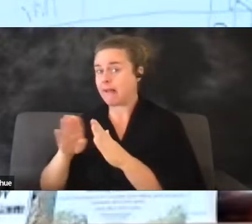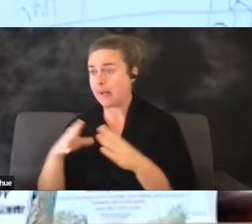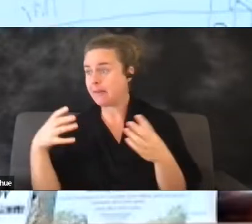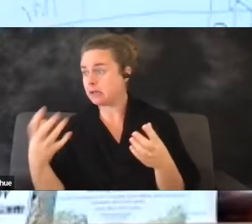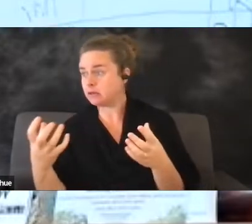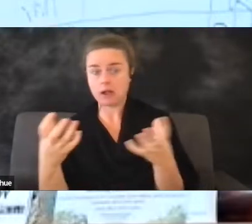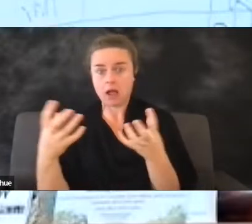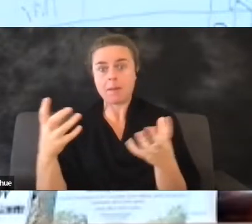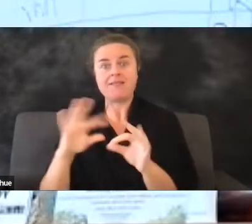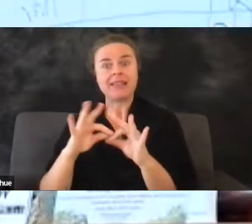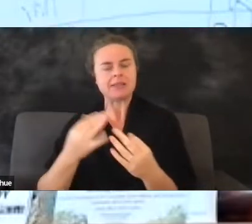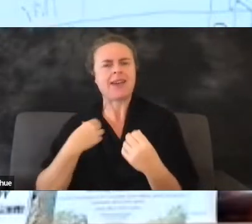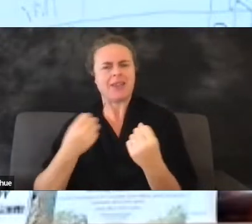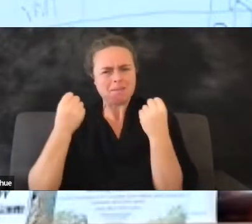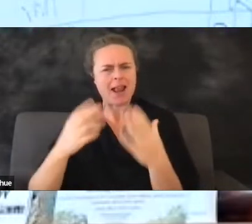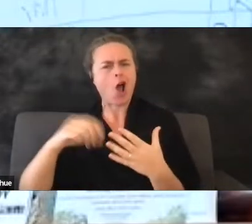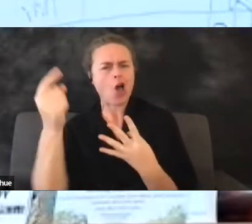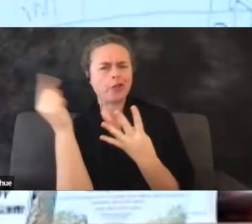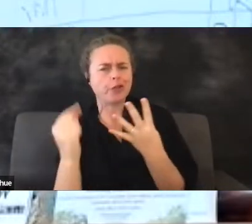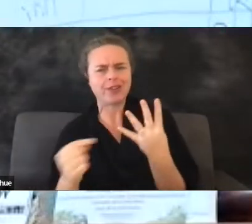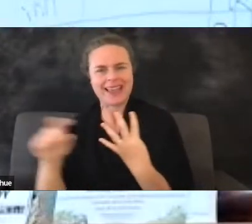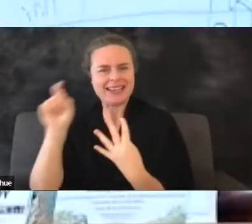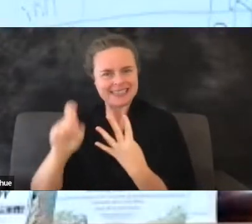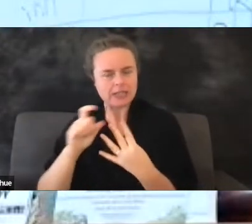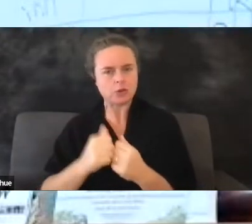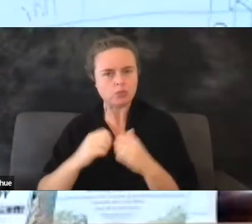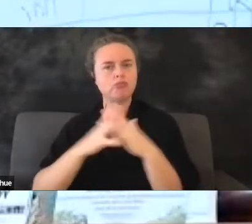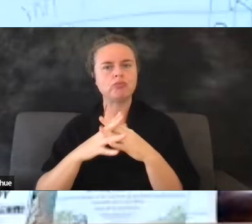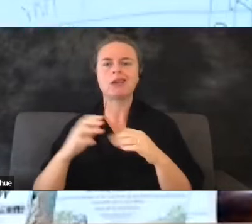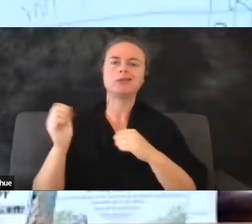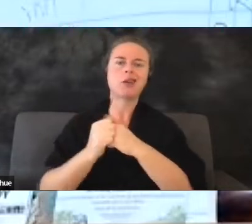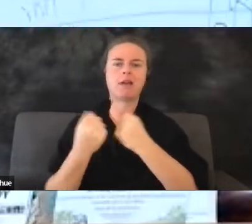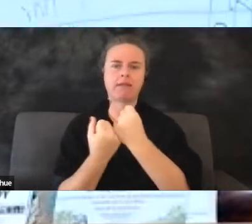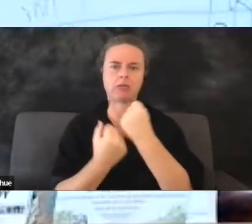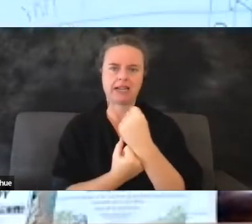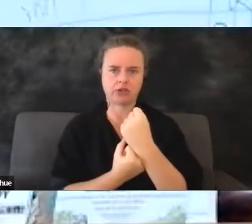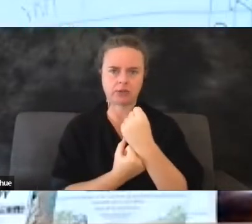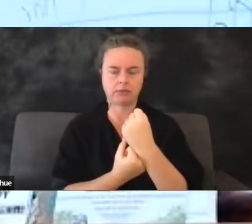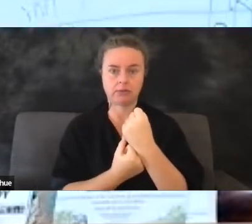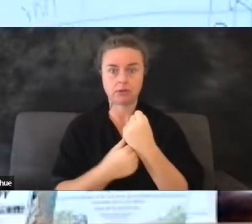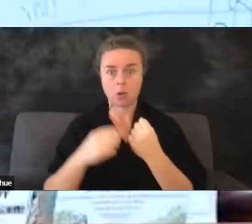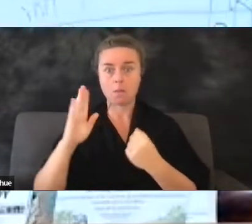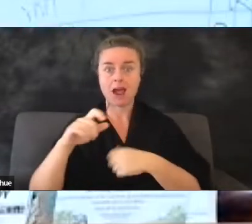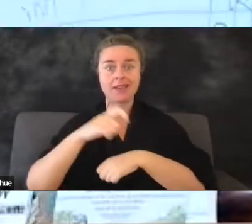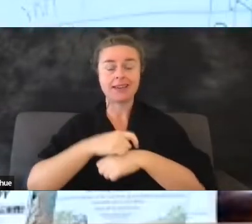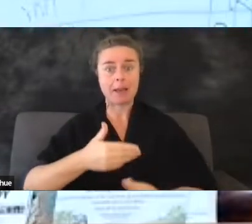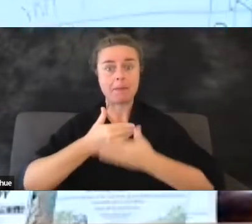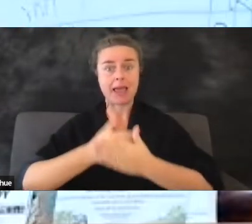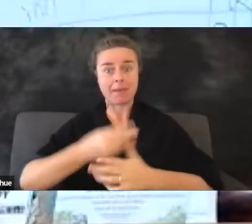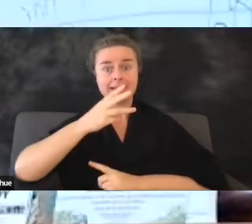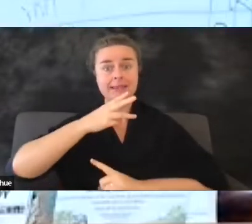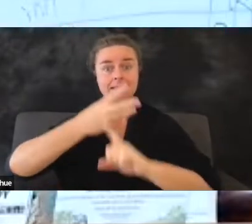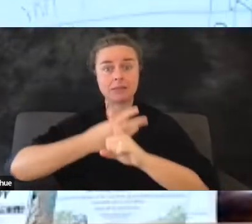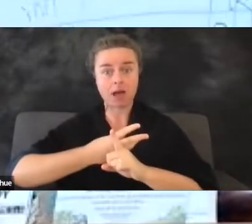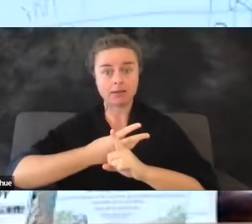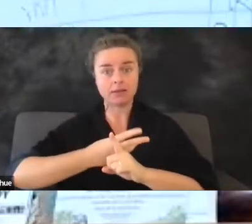families need to have that solid foundation. And so the idea is by the time they hit that 6-month visit, that they're well supported, they're well wrapped, they've